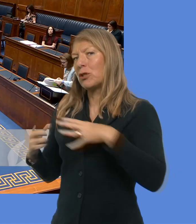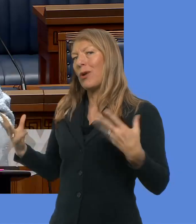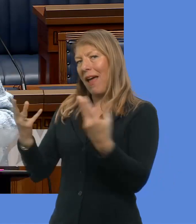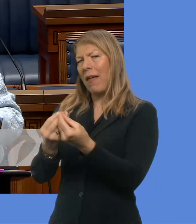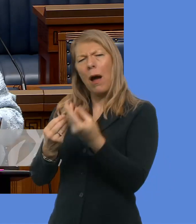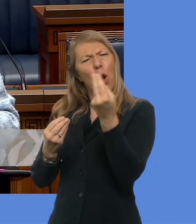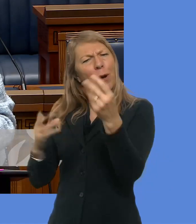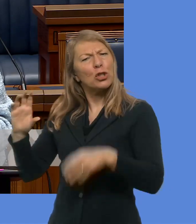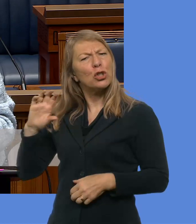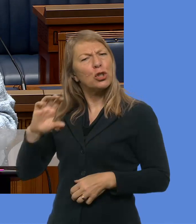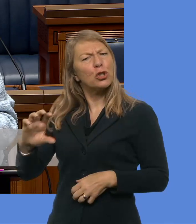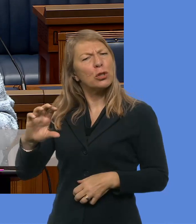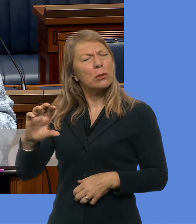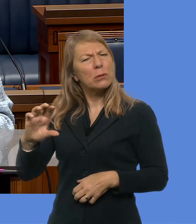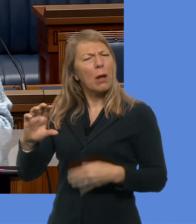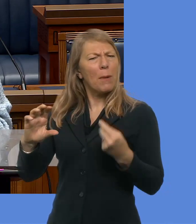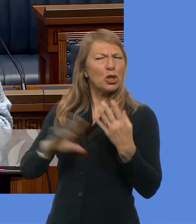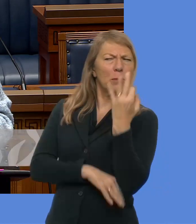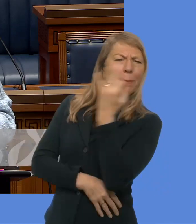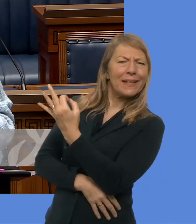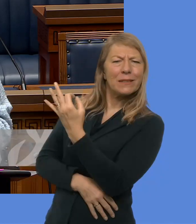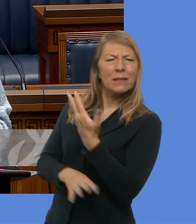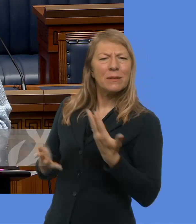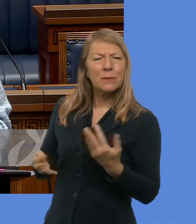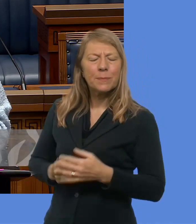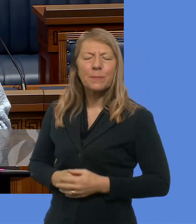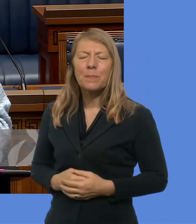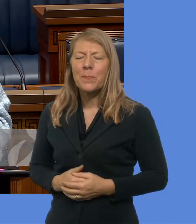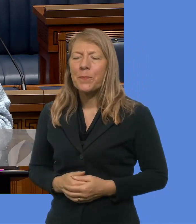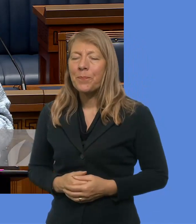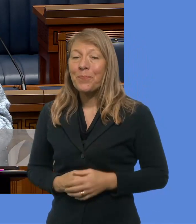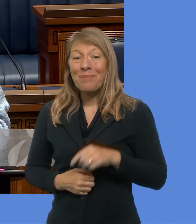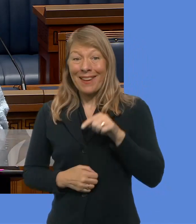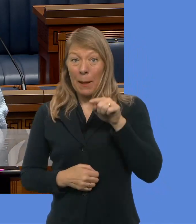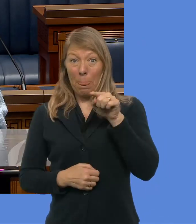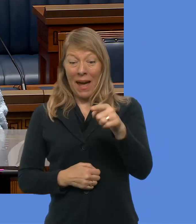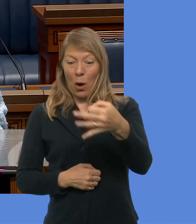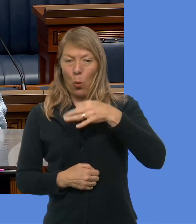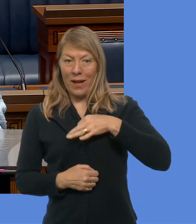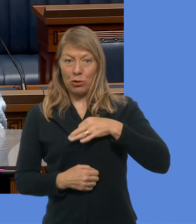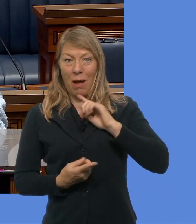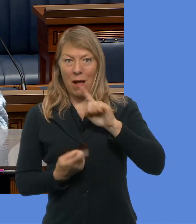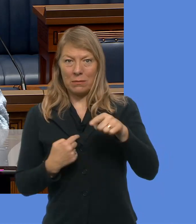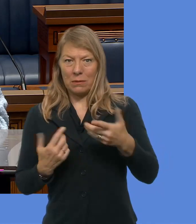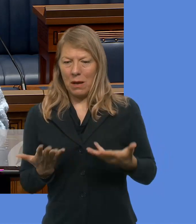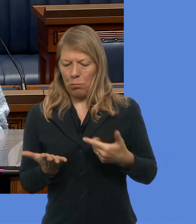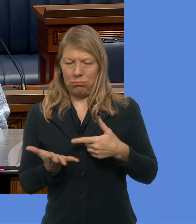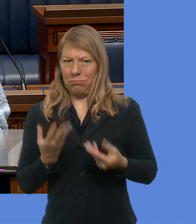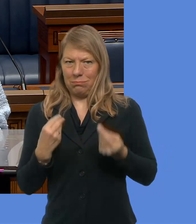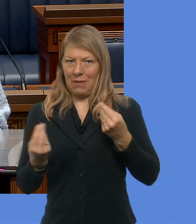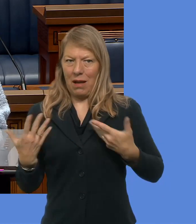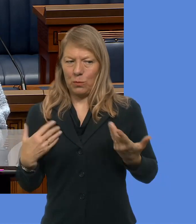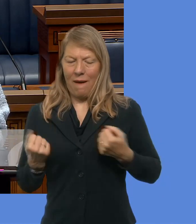sure that I have that information in front of me in respect of the bids that were made for the budget, but I